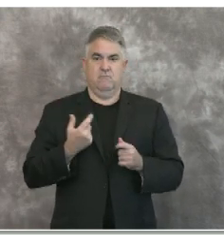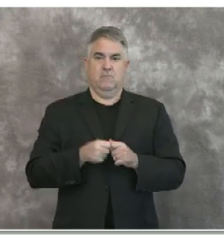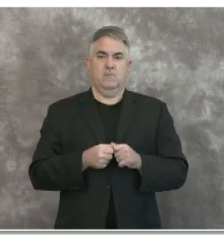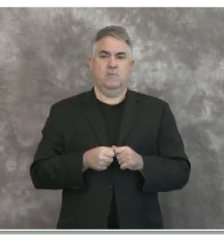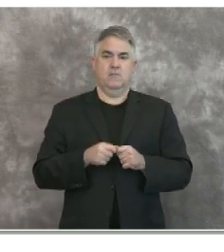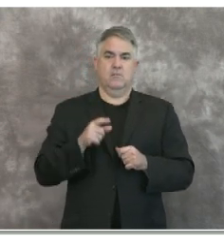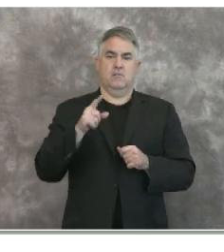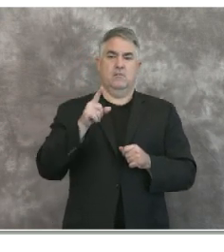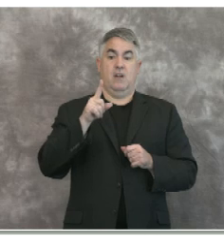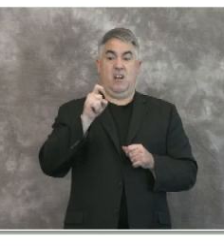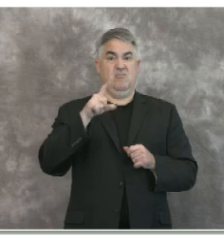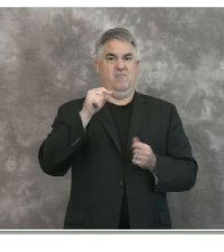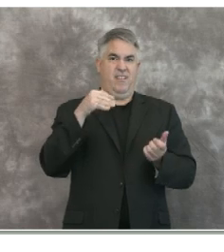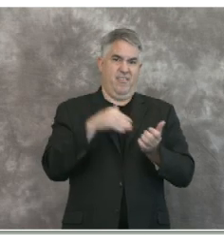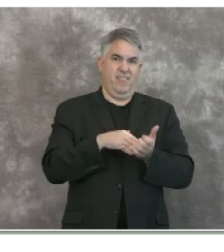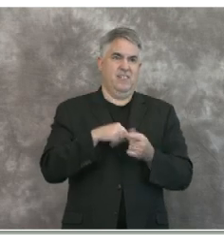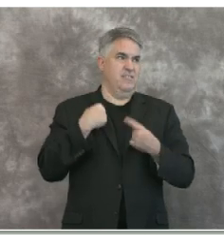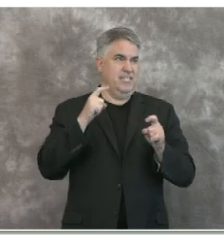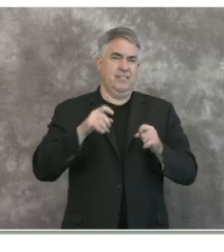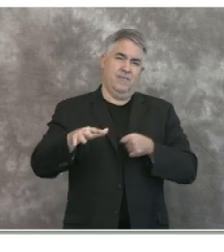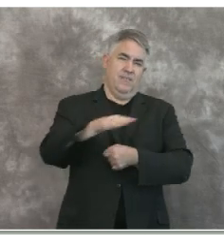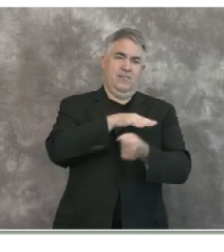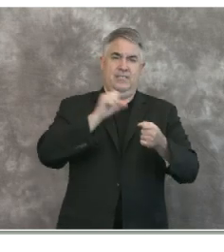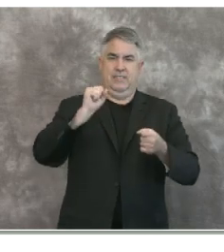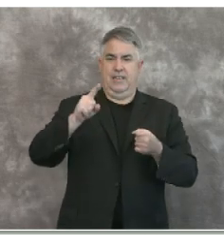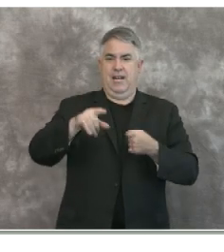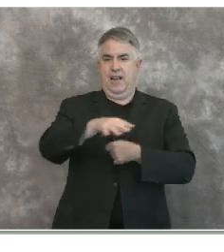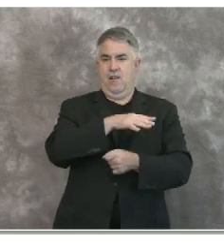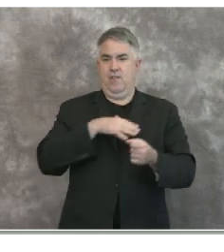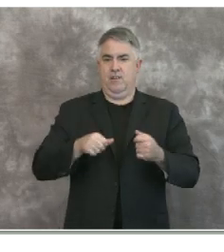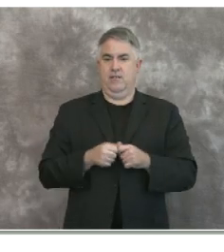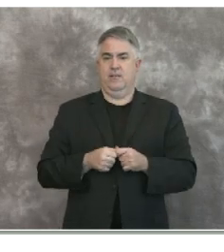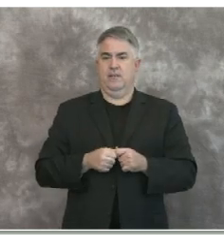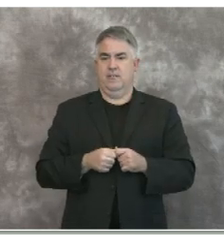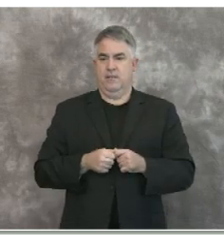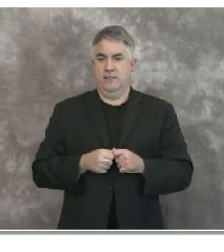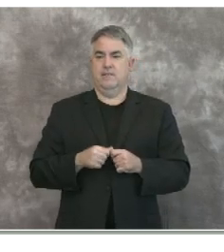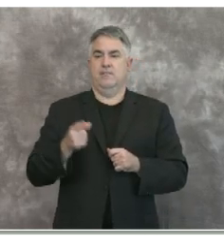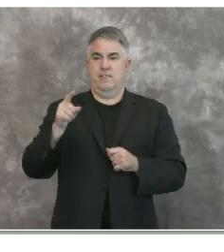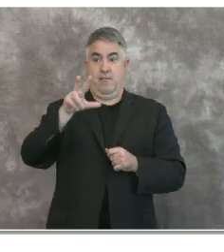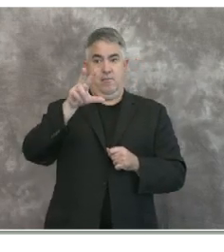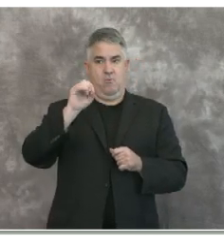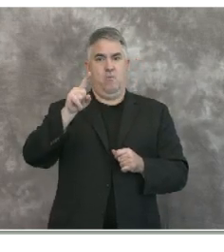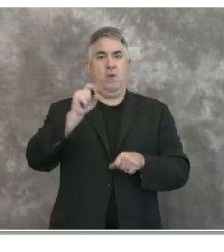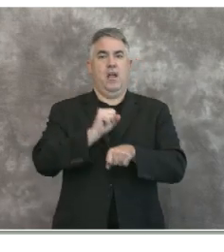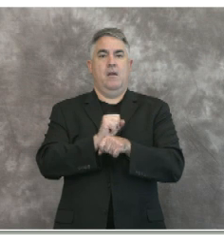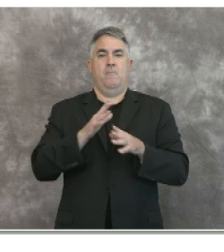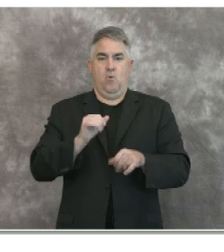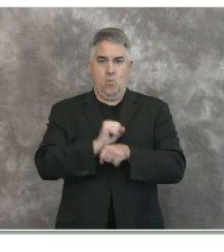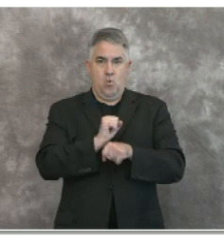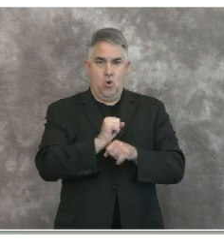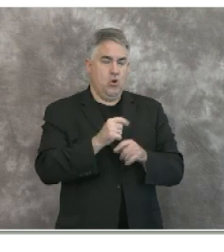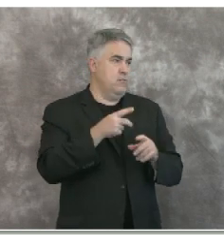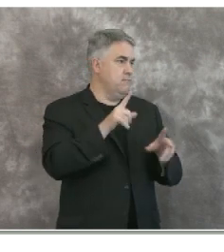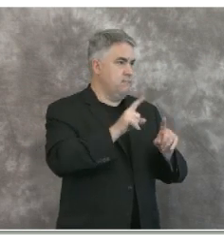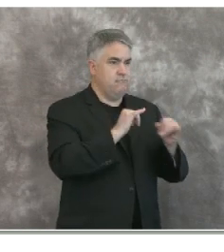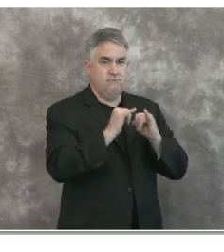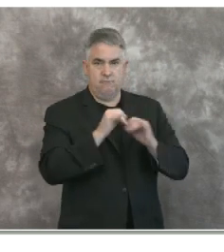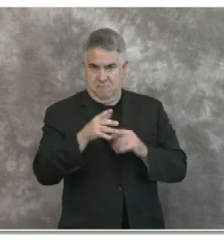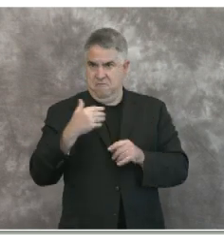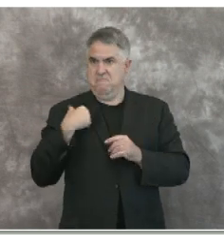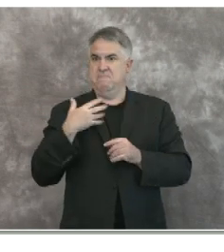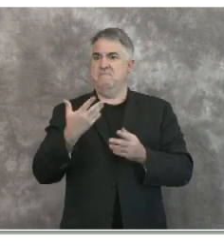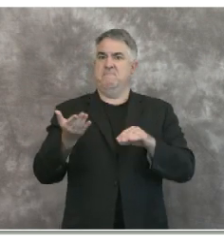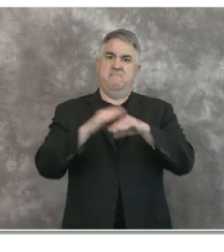conducted. Over 300 contact tracers. That is a jump from what we've previously reported. We want those numbers, all of those numbers,